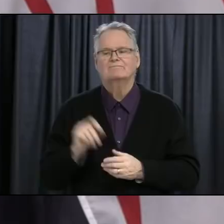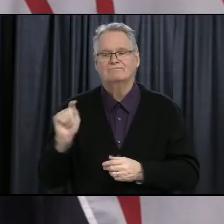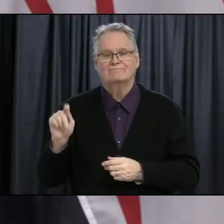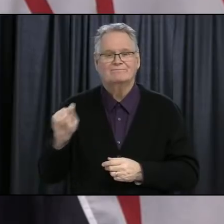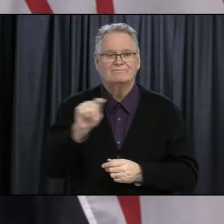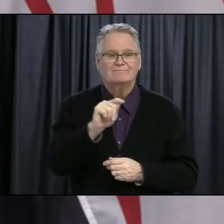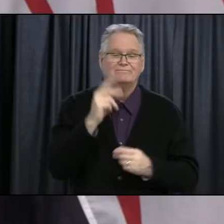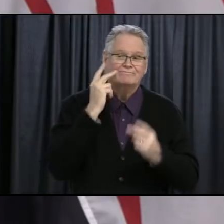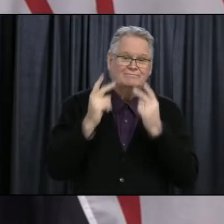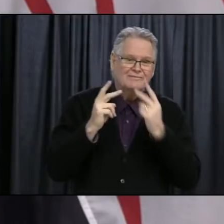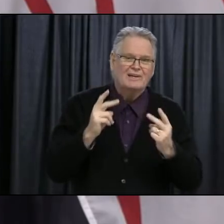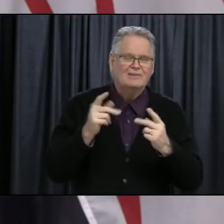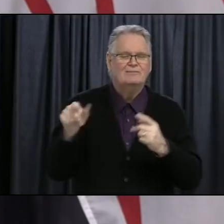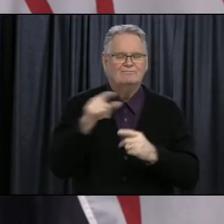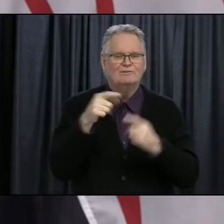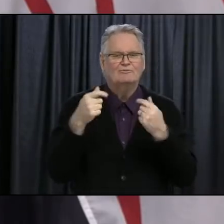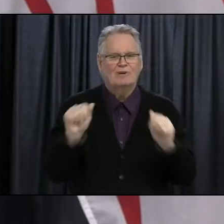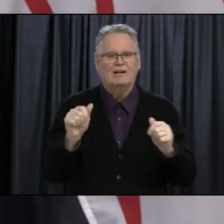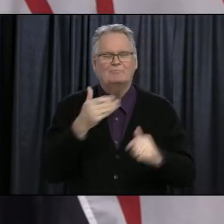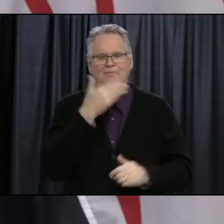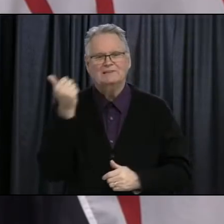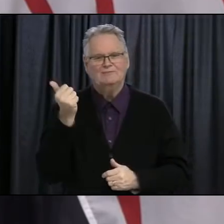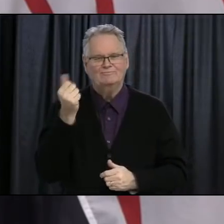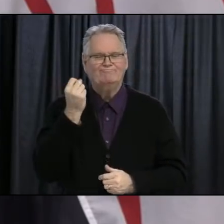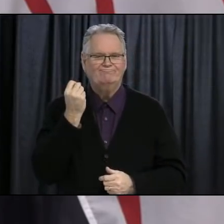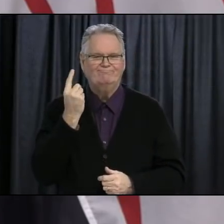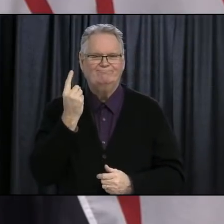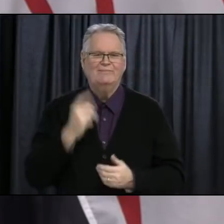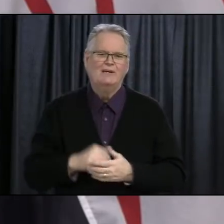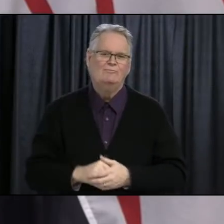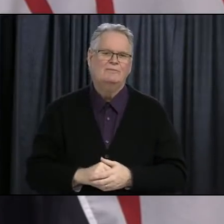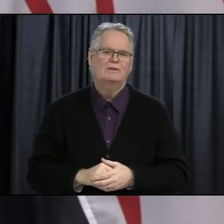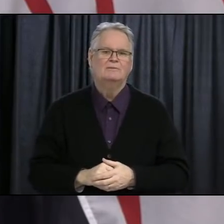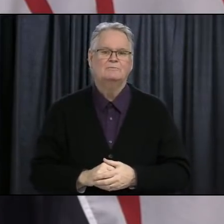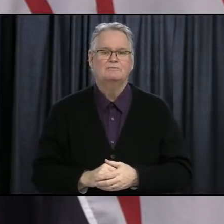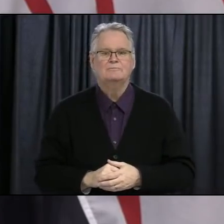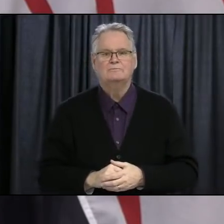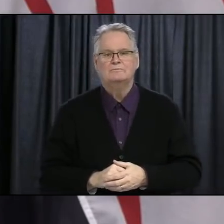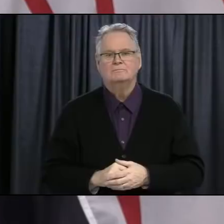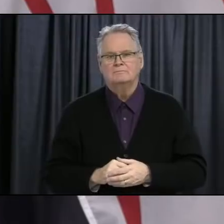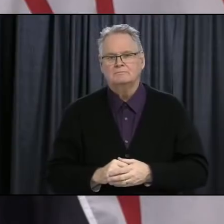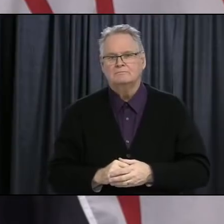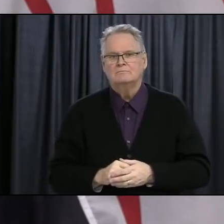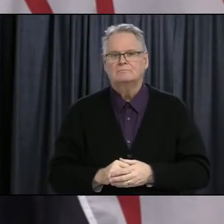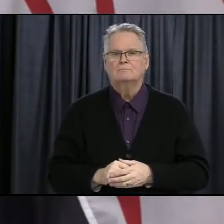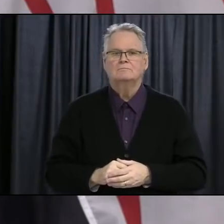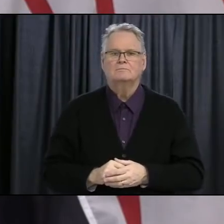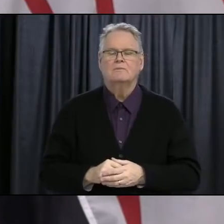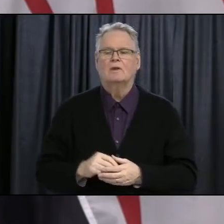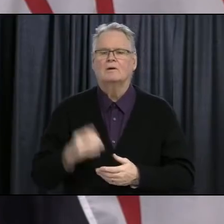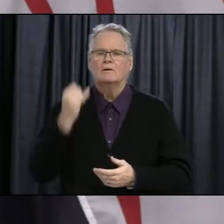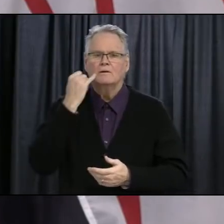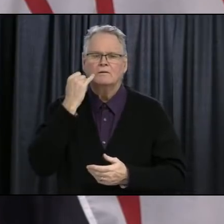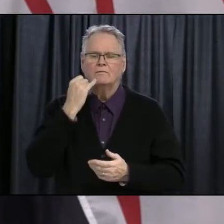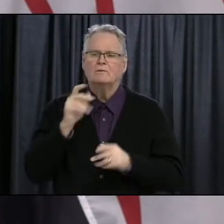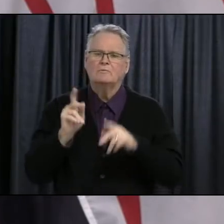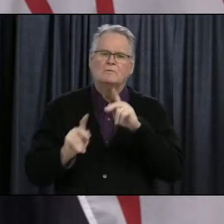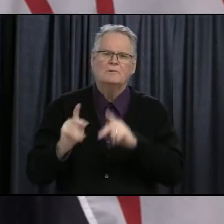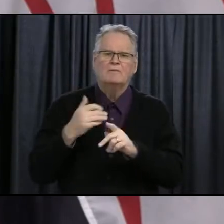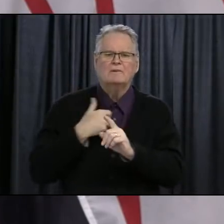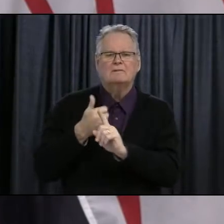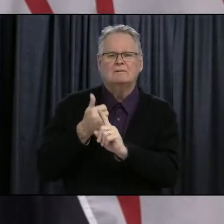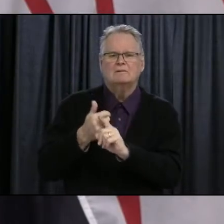to a medical condition should, in level 5, avoid entering a public establishment if at all possible. Explore